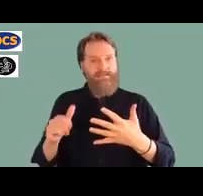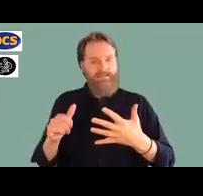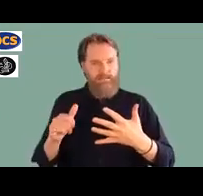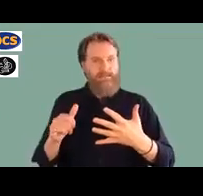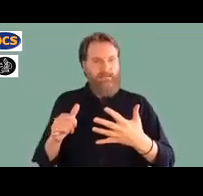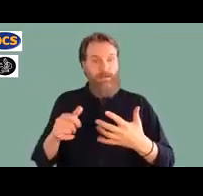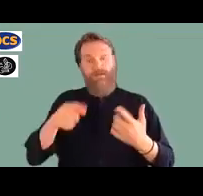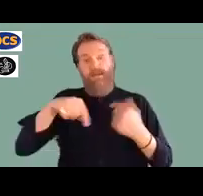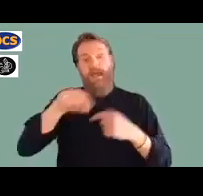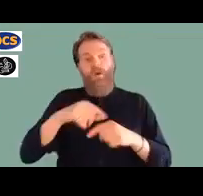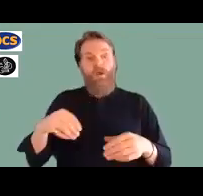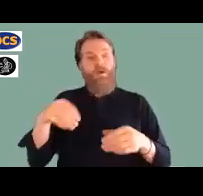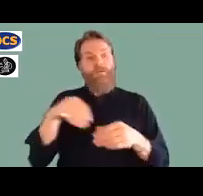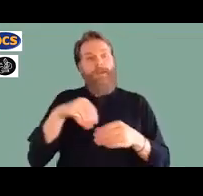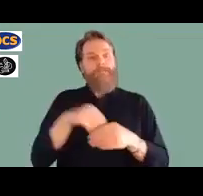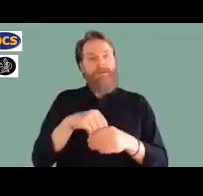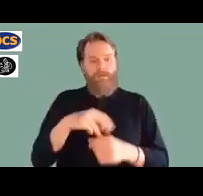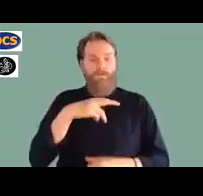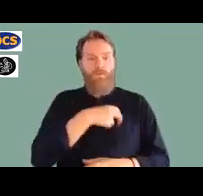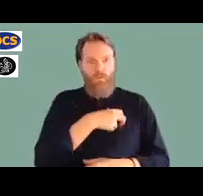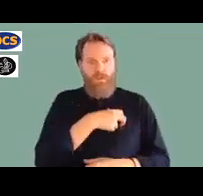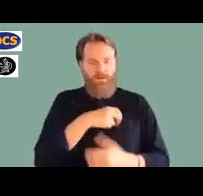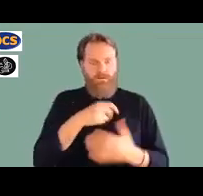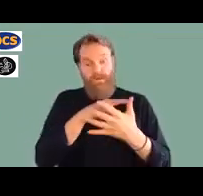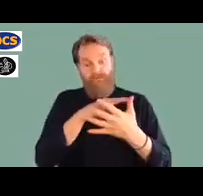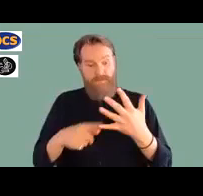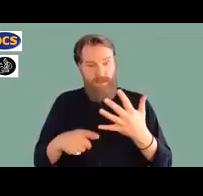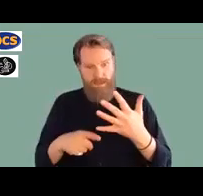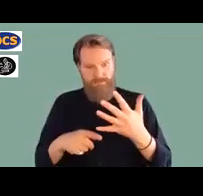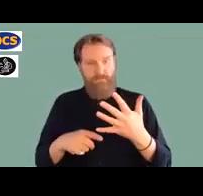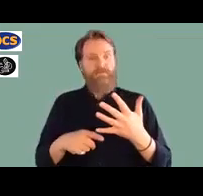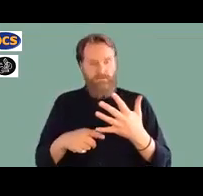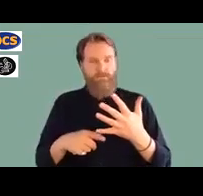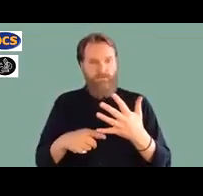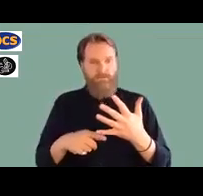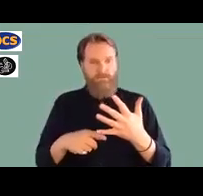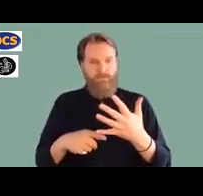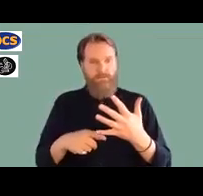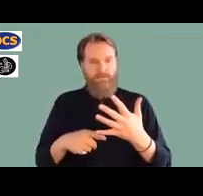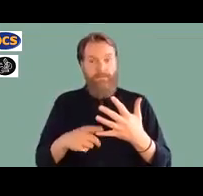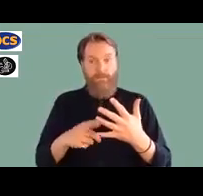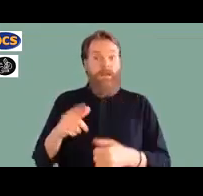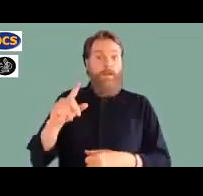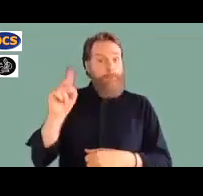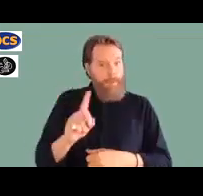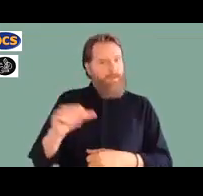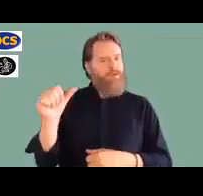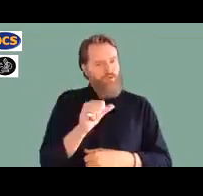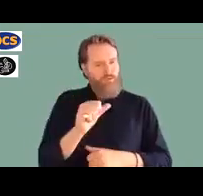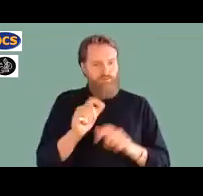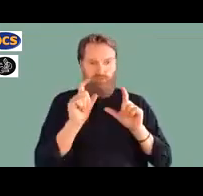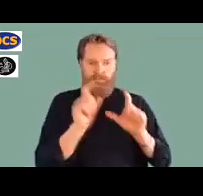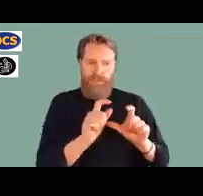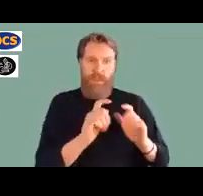our members, specifically included in them, not only do we think that people should still be at home, that people should only